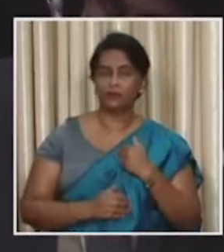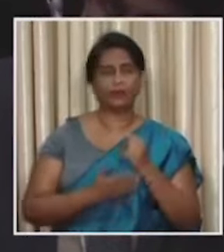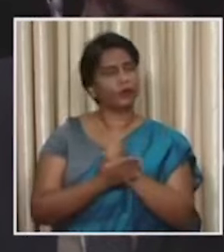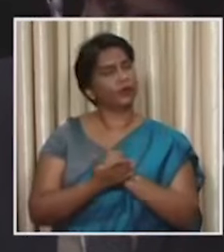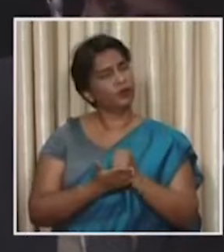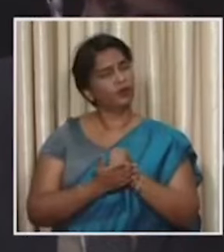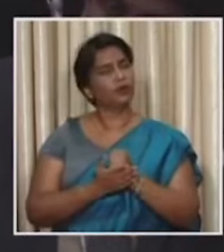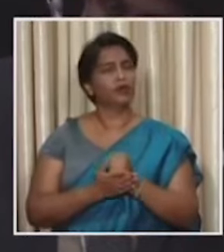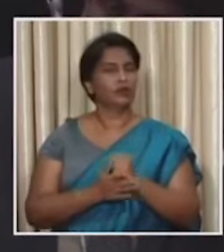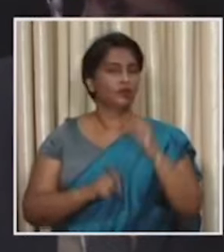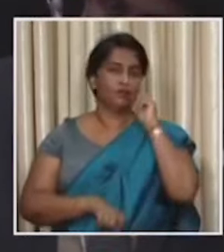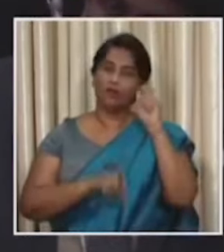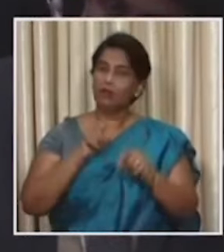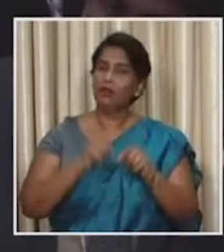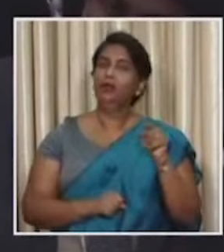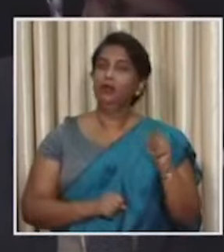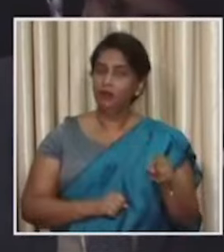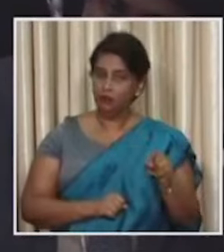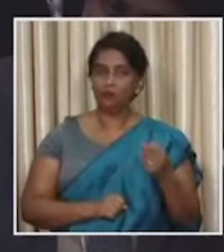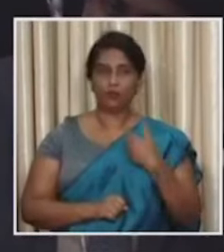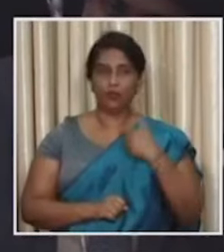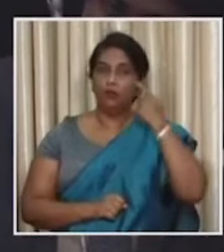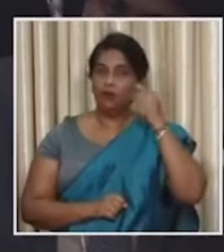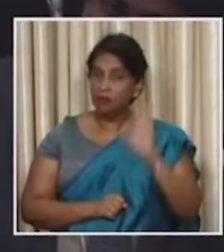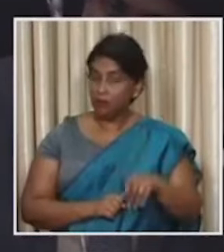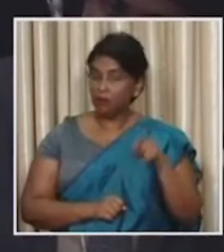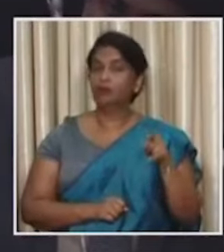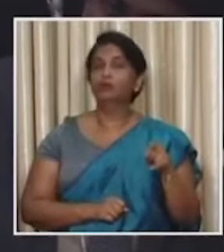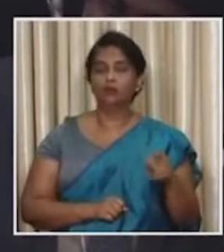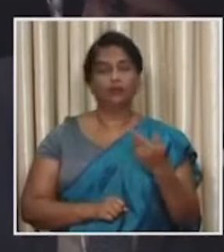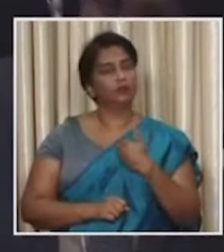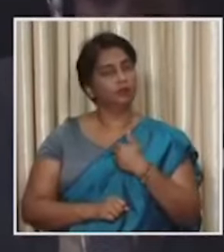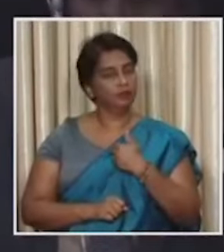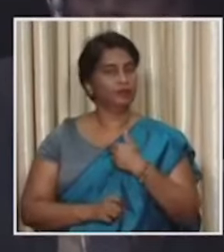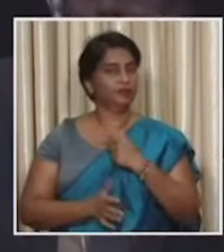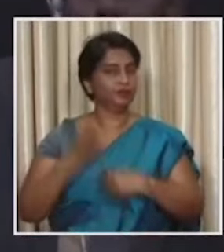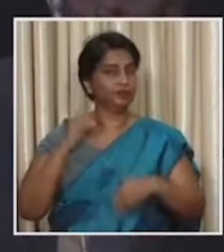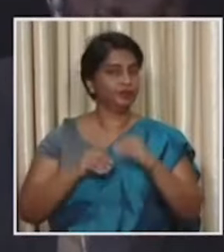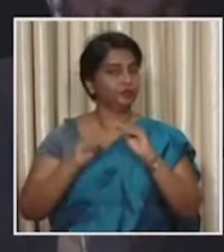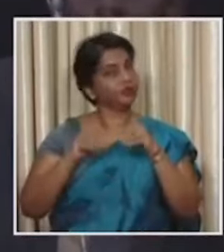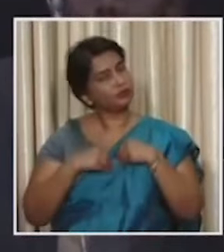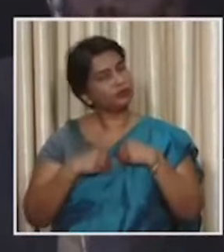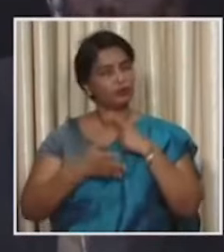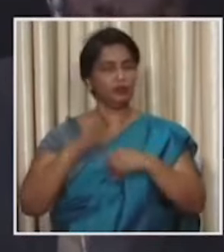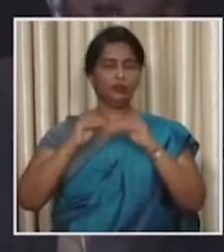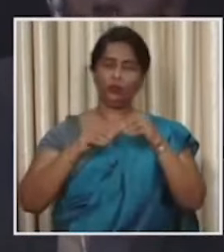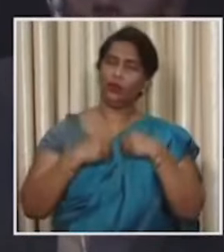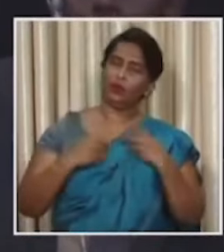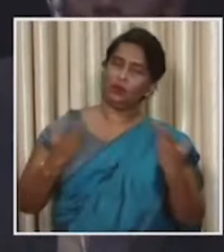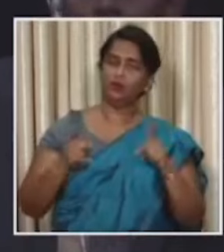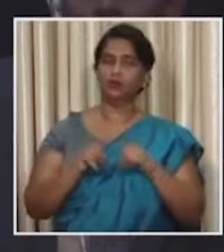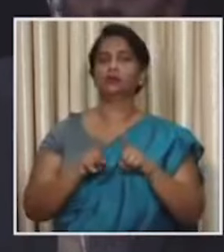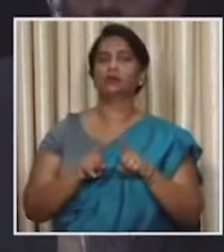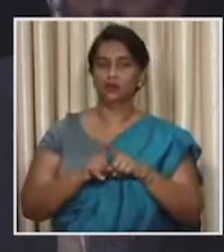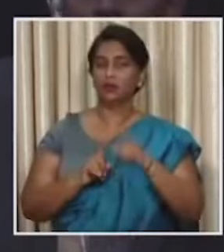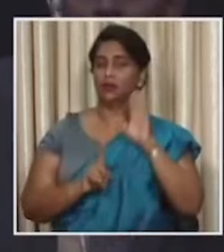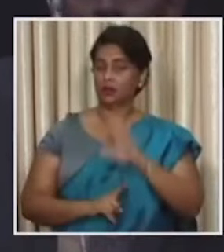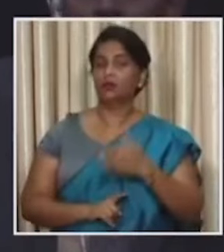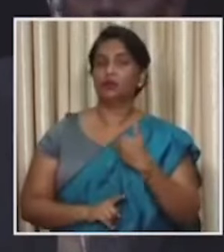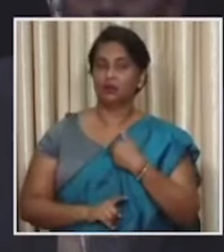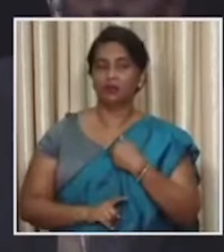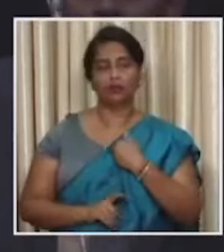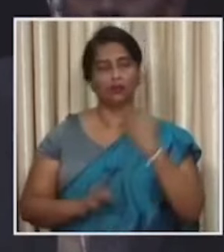both those who voted for us and those who did not." I make specific reference, Honourable